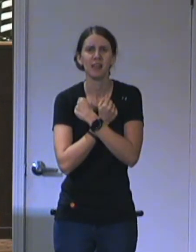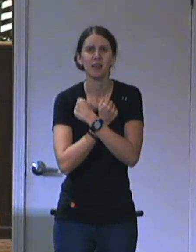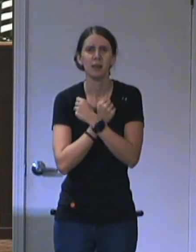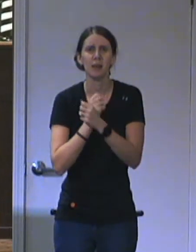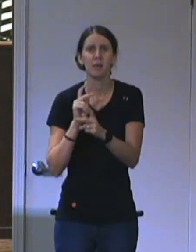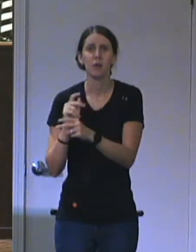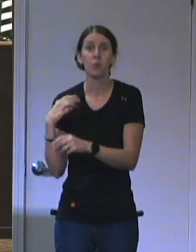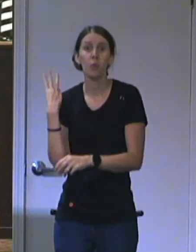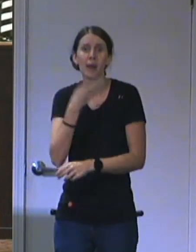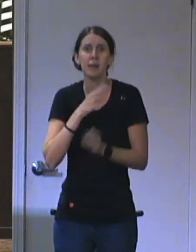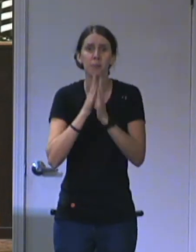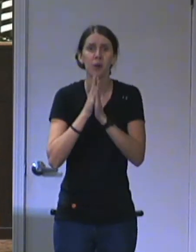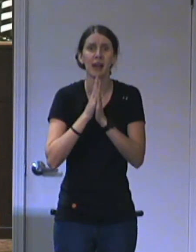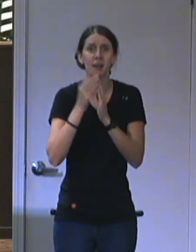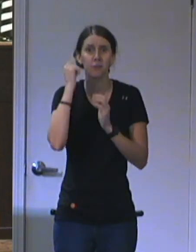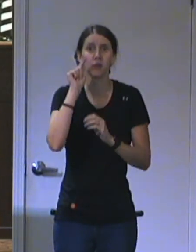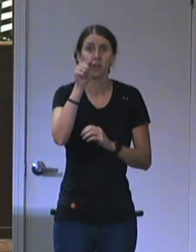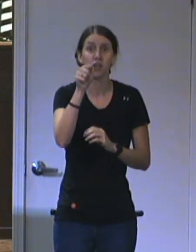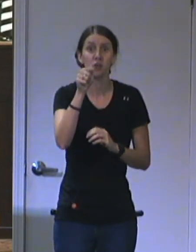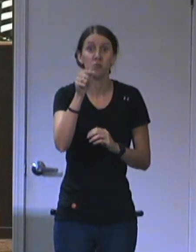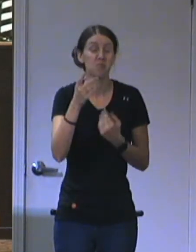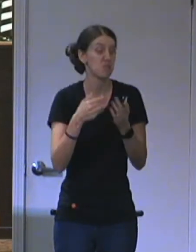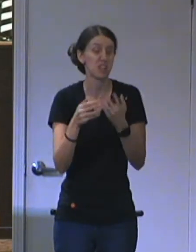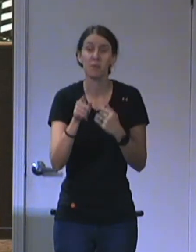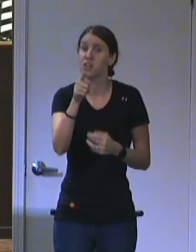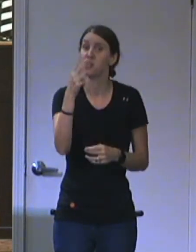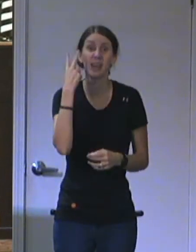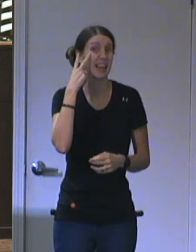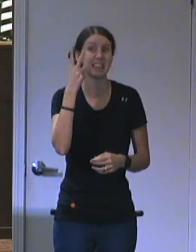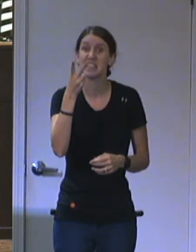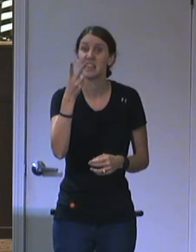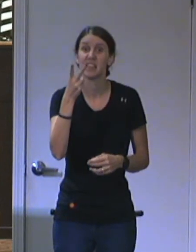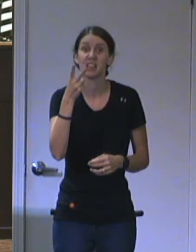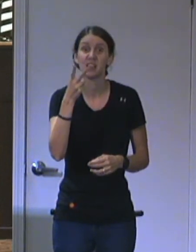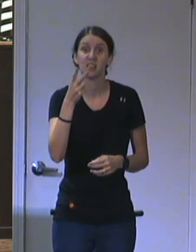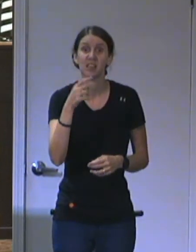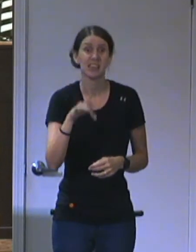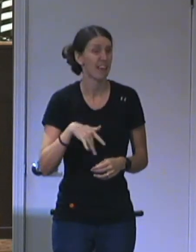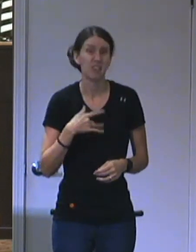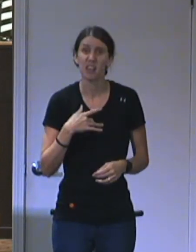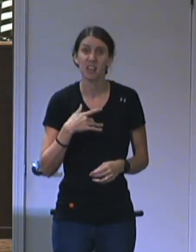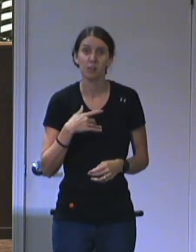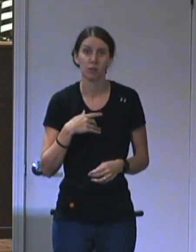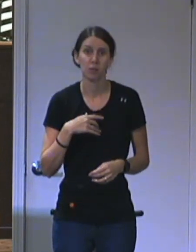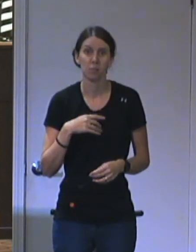even when you can't see it and don't feel it.